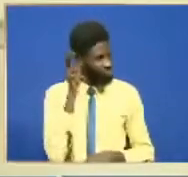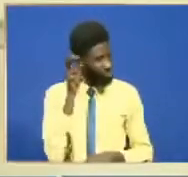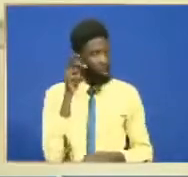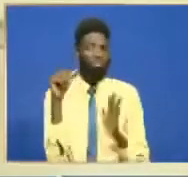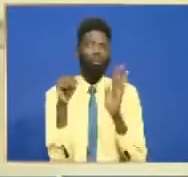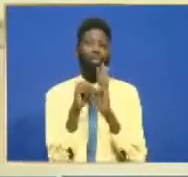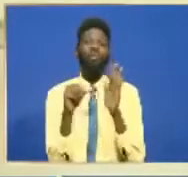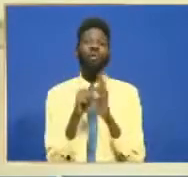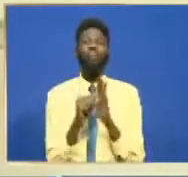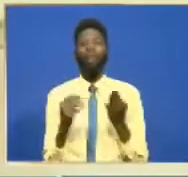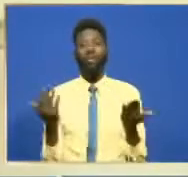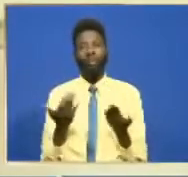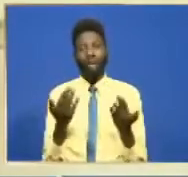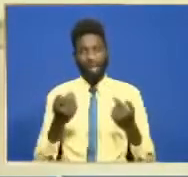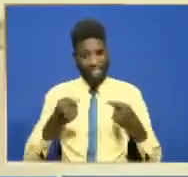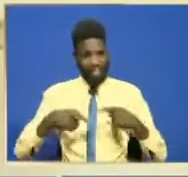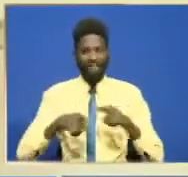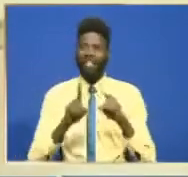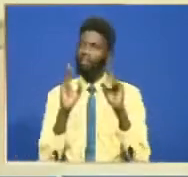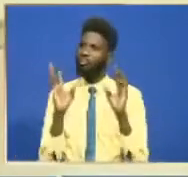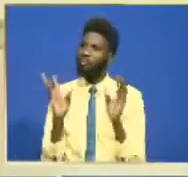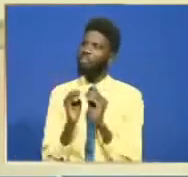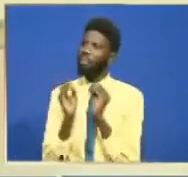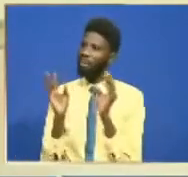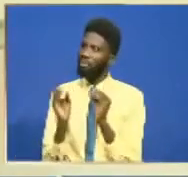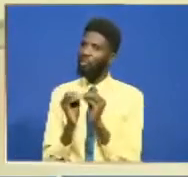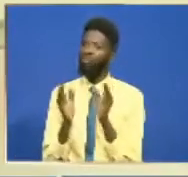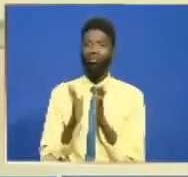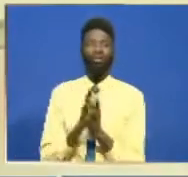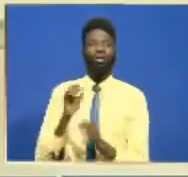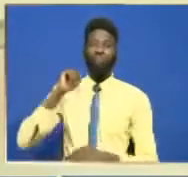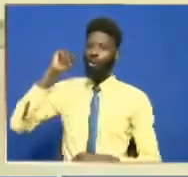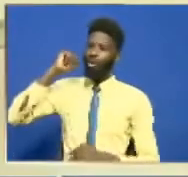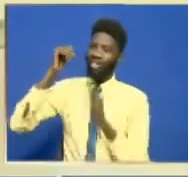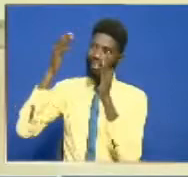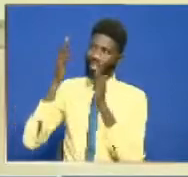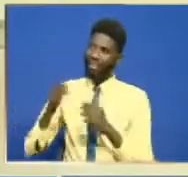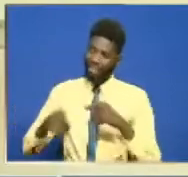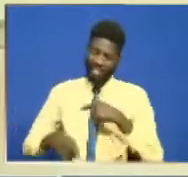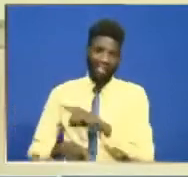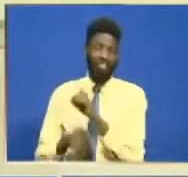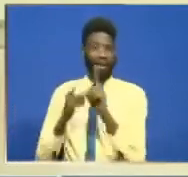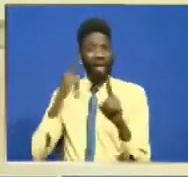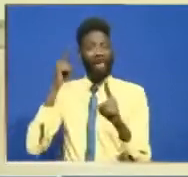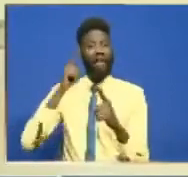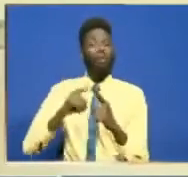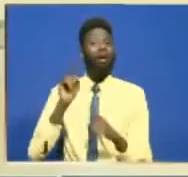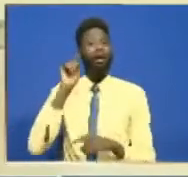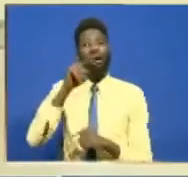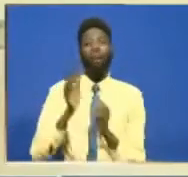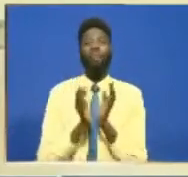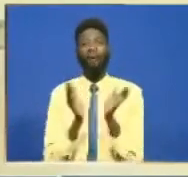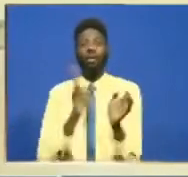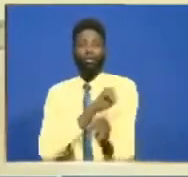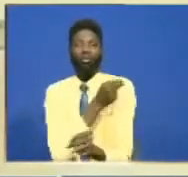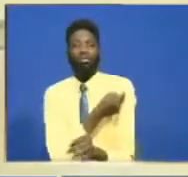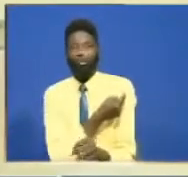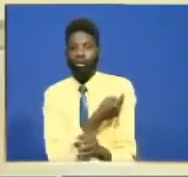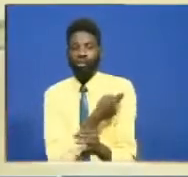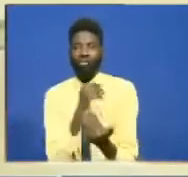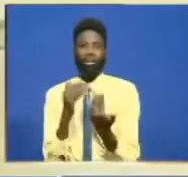issue? Because he has been having meetings with the political class who do not even seek services in the public sector, and